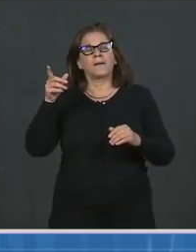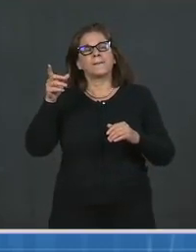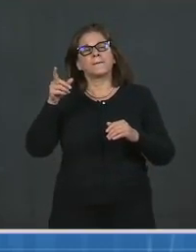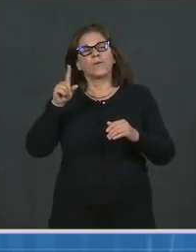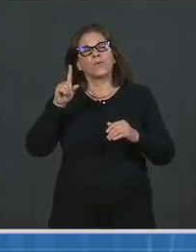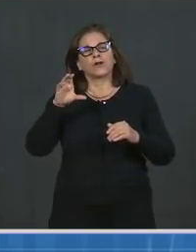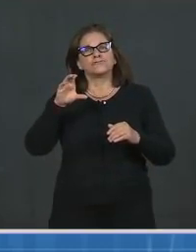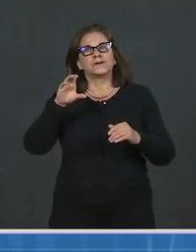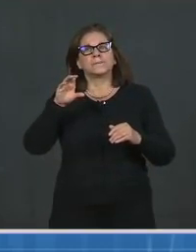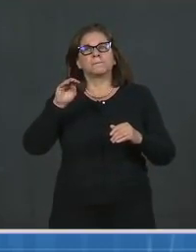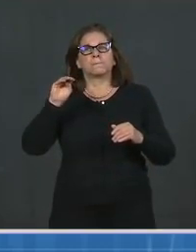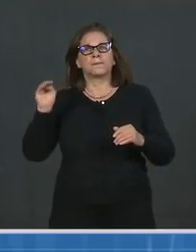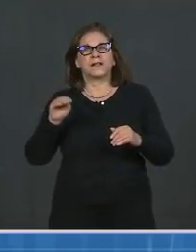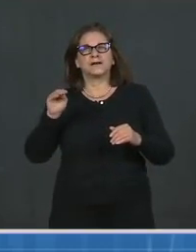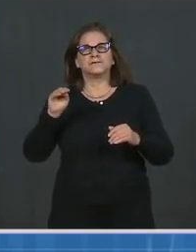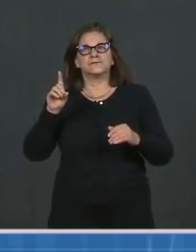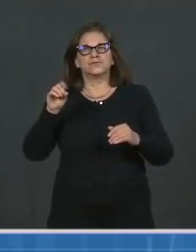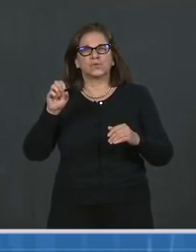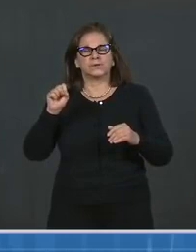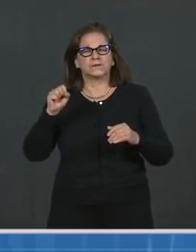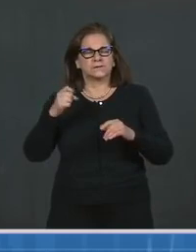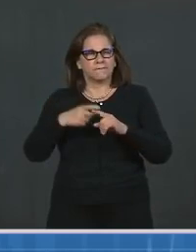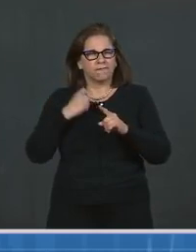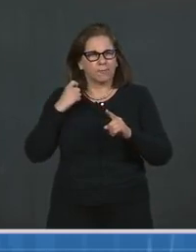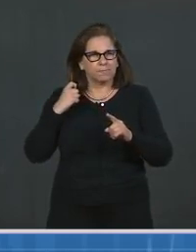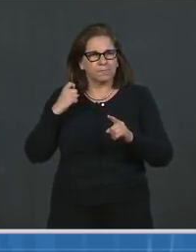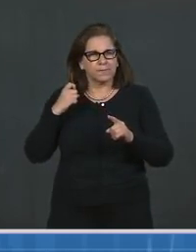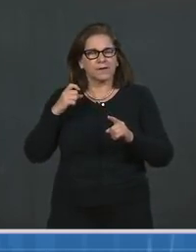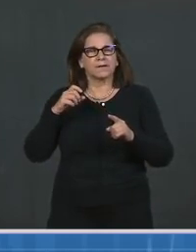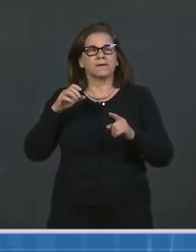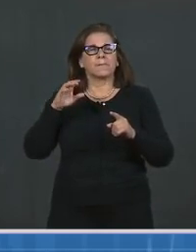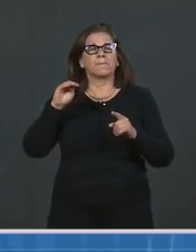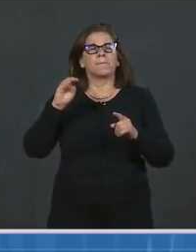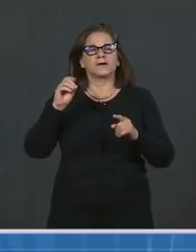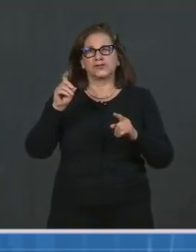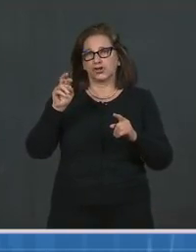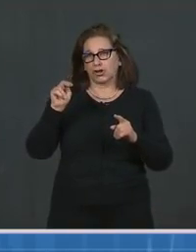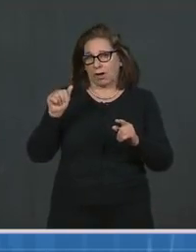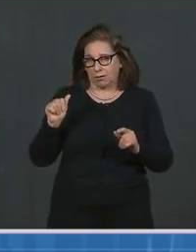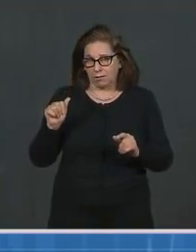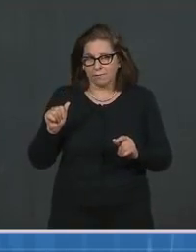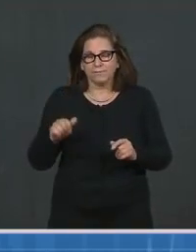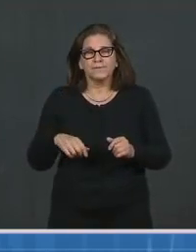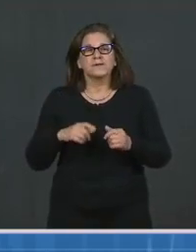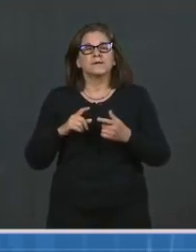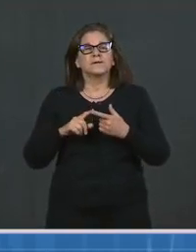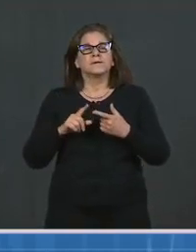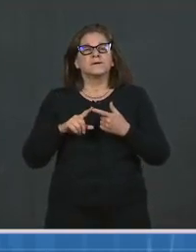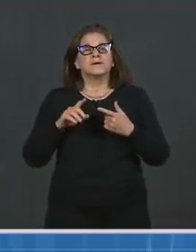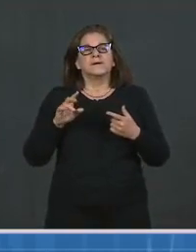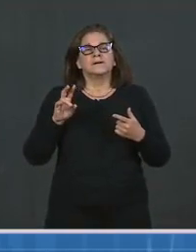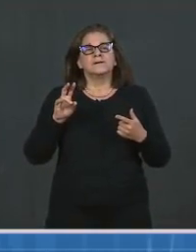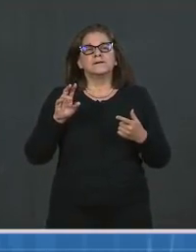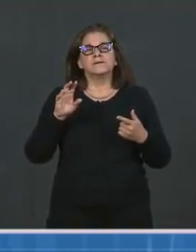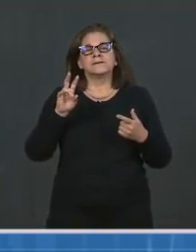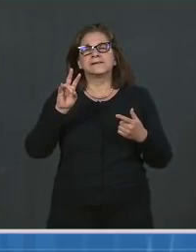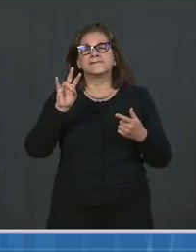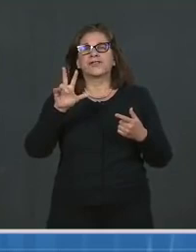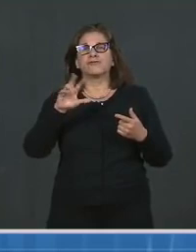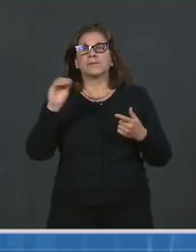today, 73% of seniors have now received their first dose, and